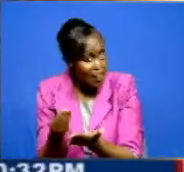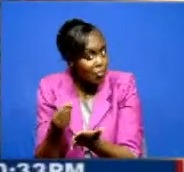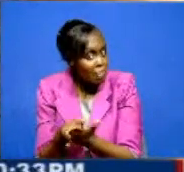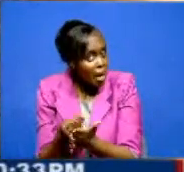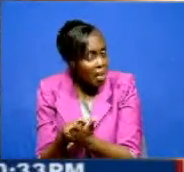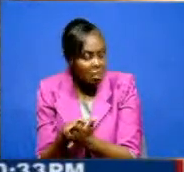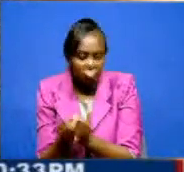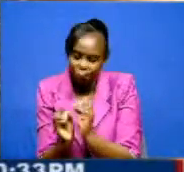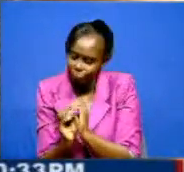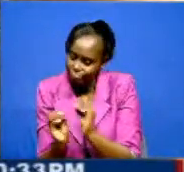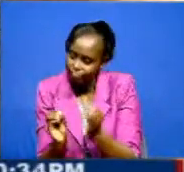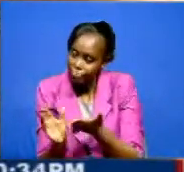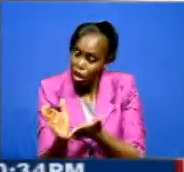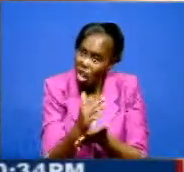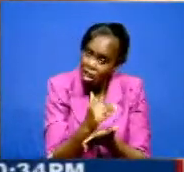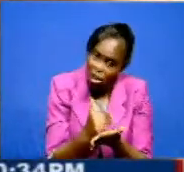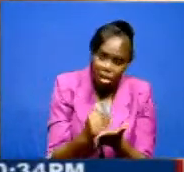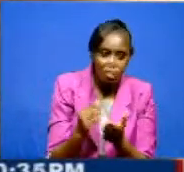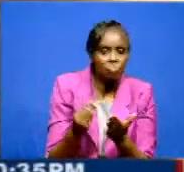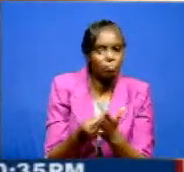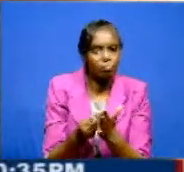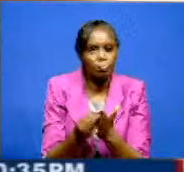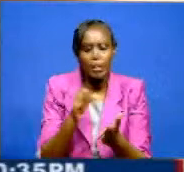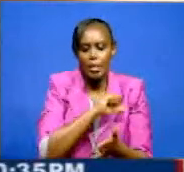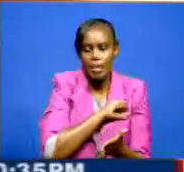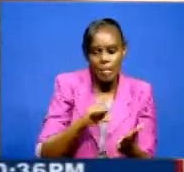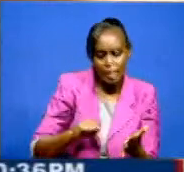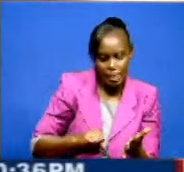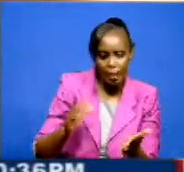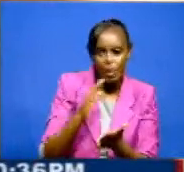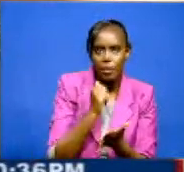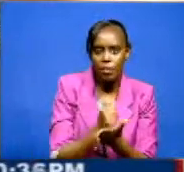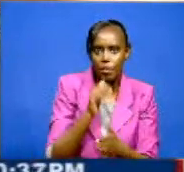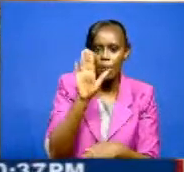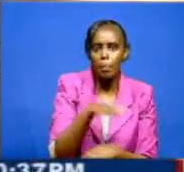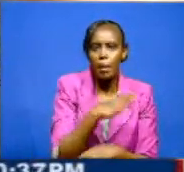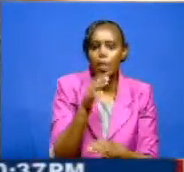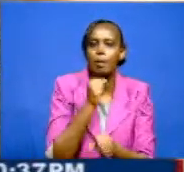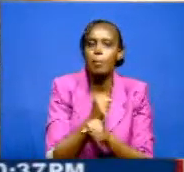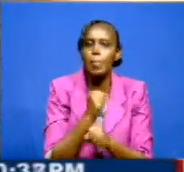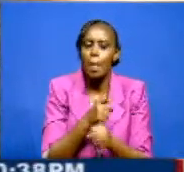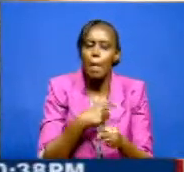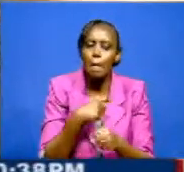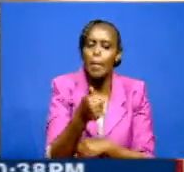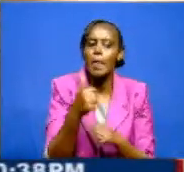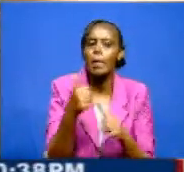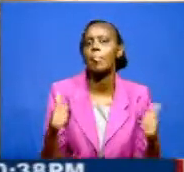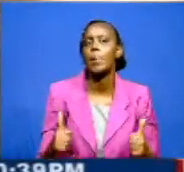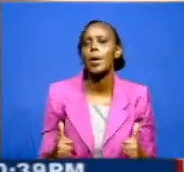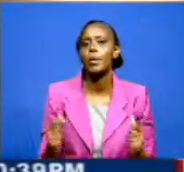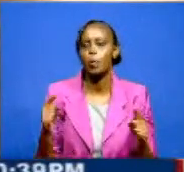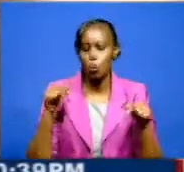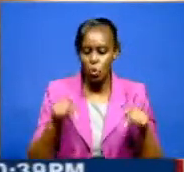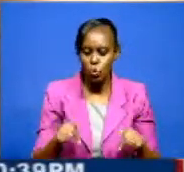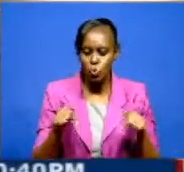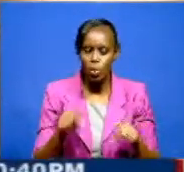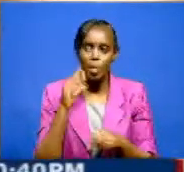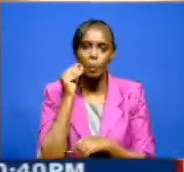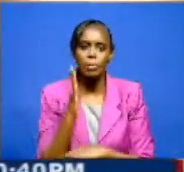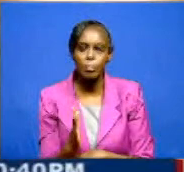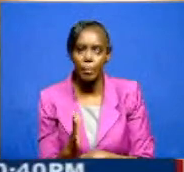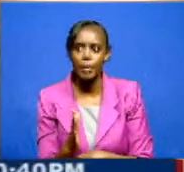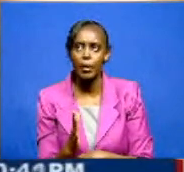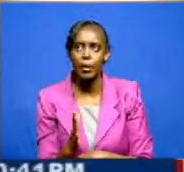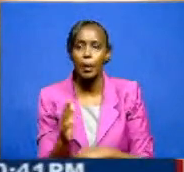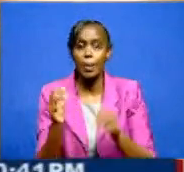time. Senate office and parliamentary staff have also not been paid. Today, Mr. Speaker, is